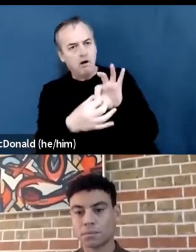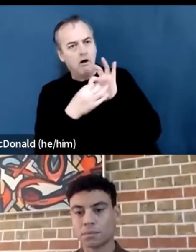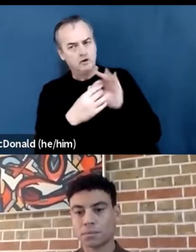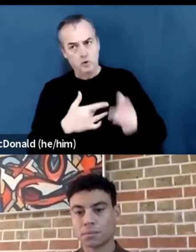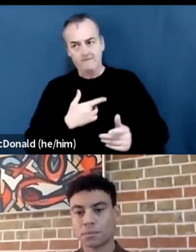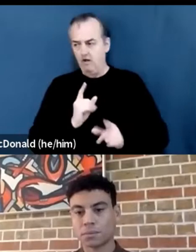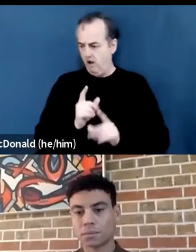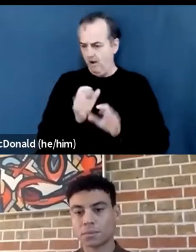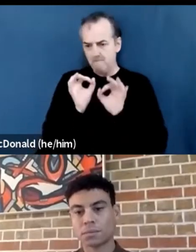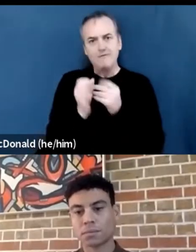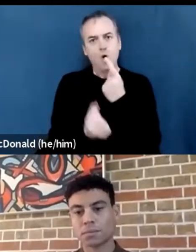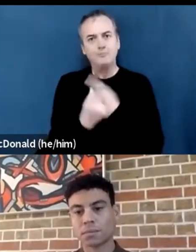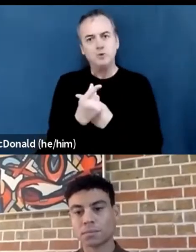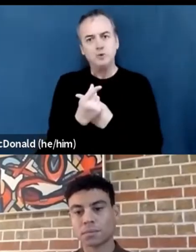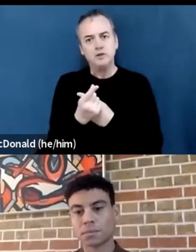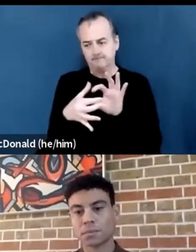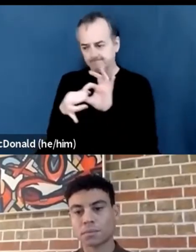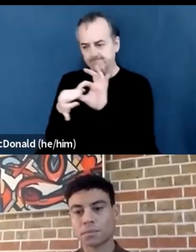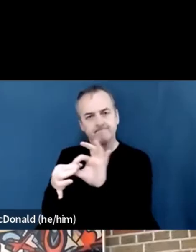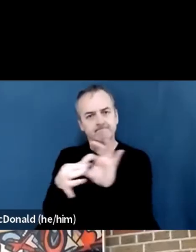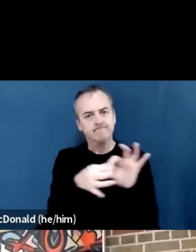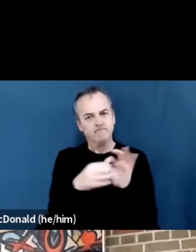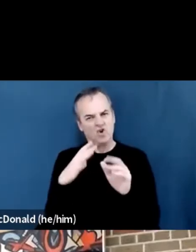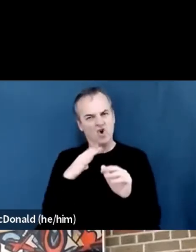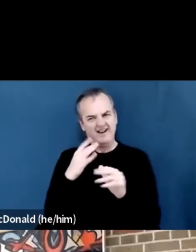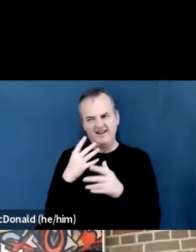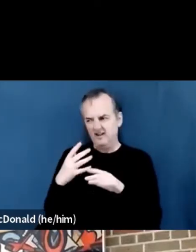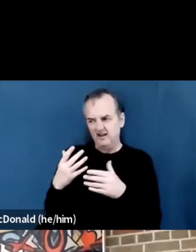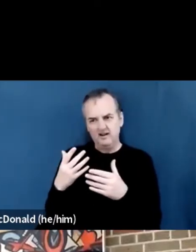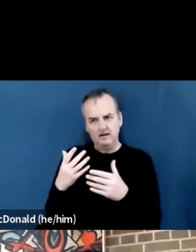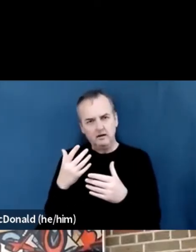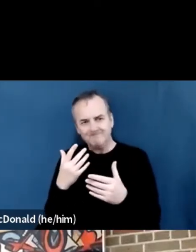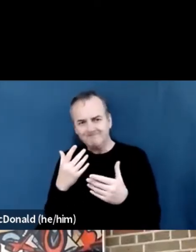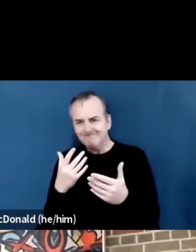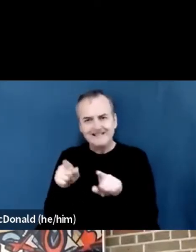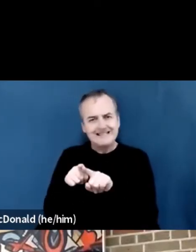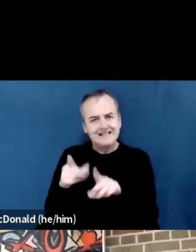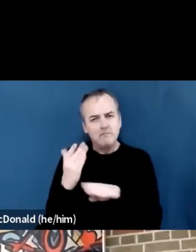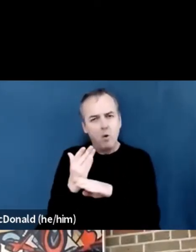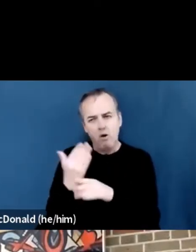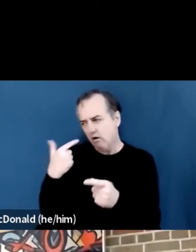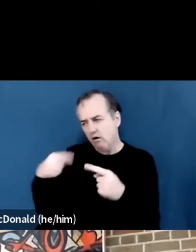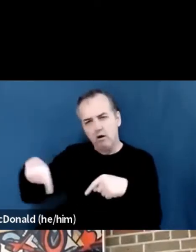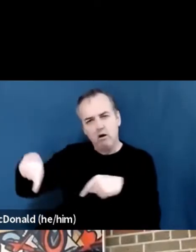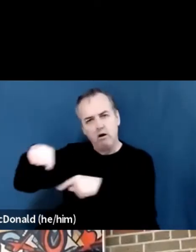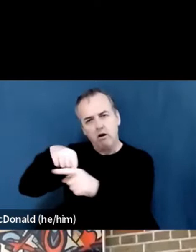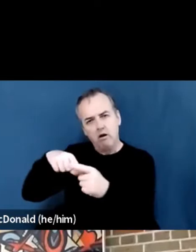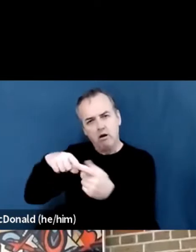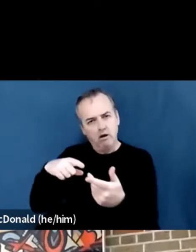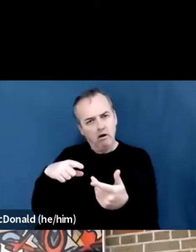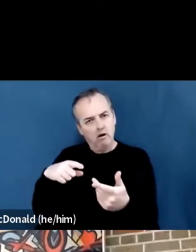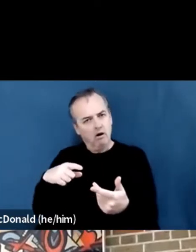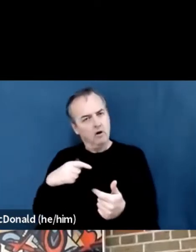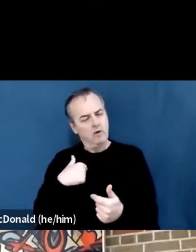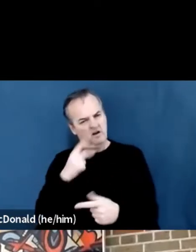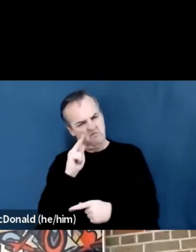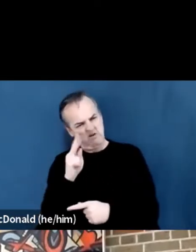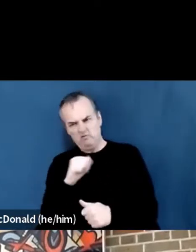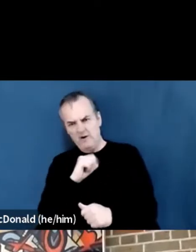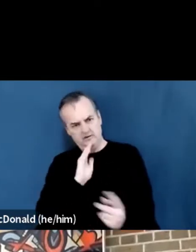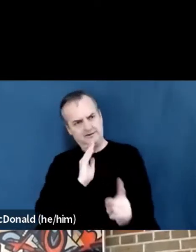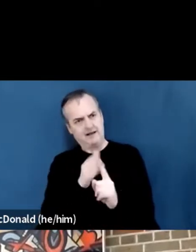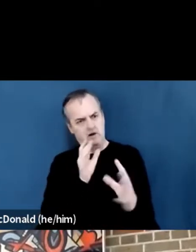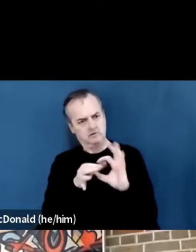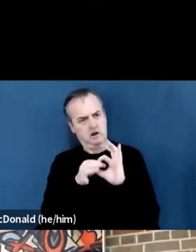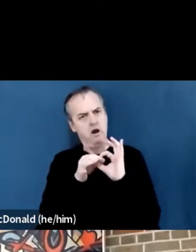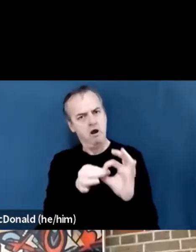a perfect opportunity because we were already circling the same people. And we also, you know, we so